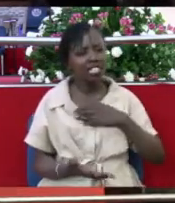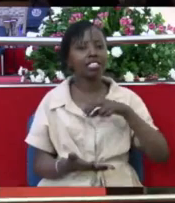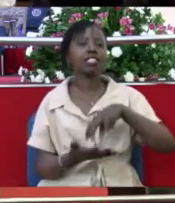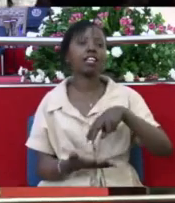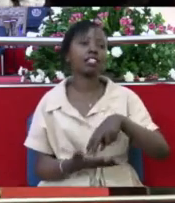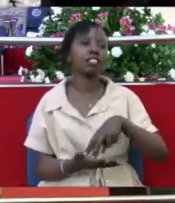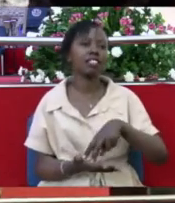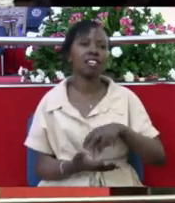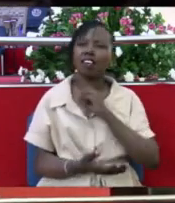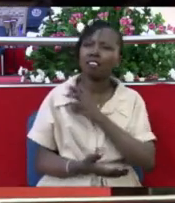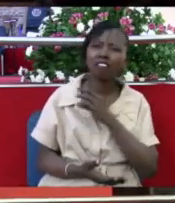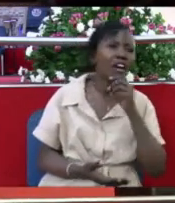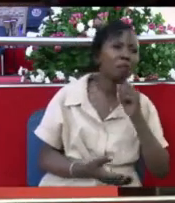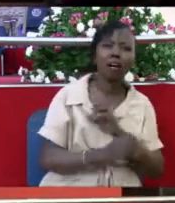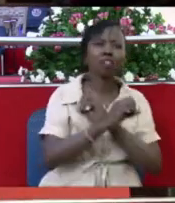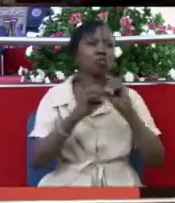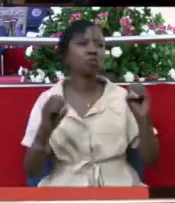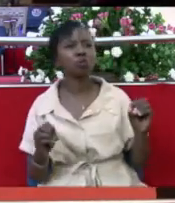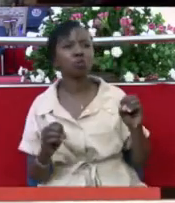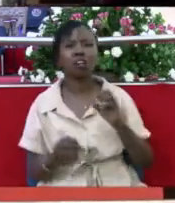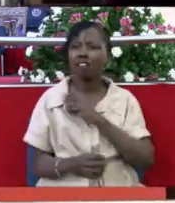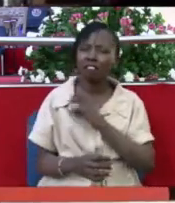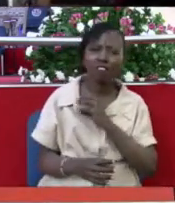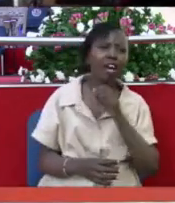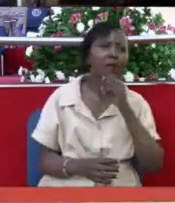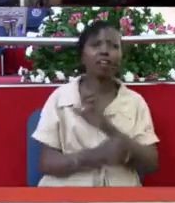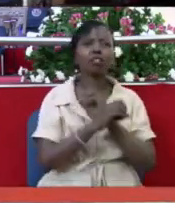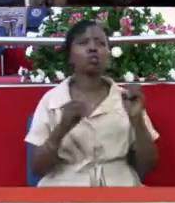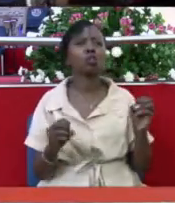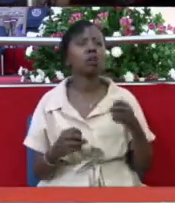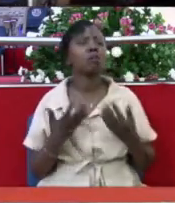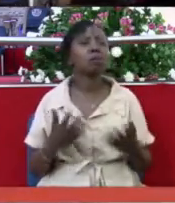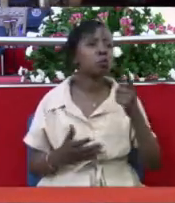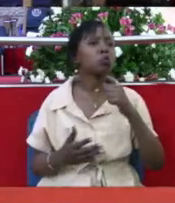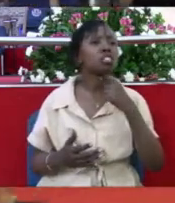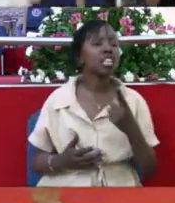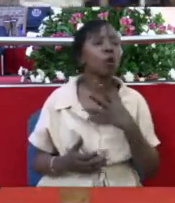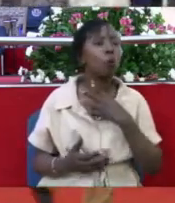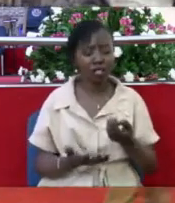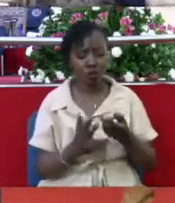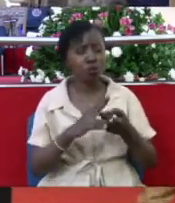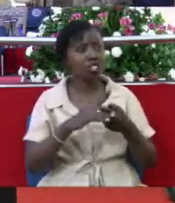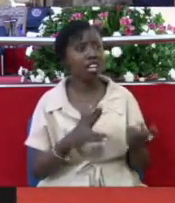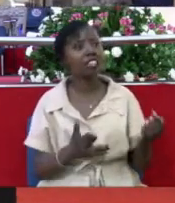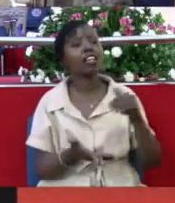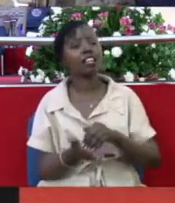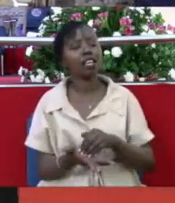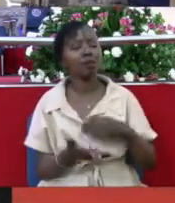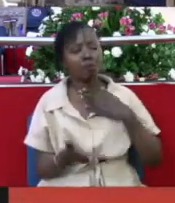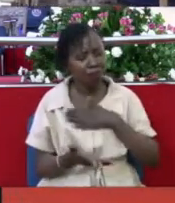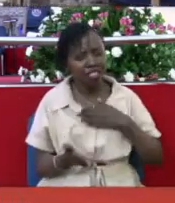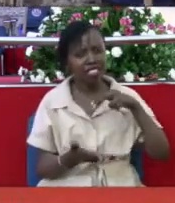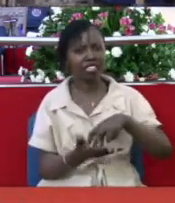fearing anybody. We are not looking to anyone. We are just saying, I need a restart. Stand up on your feet. You're here, you're